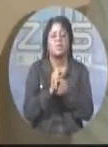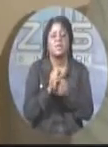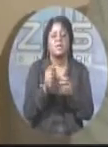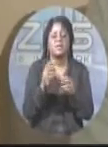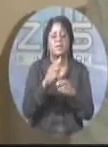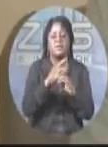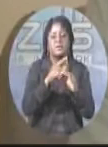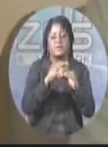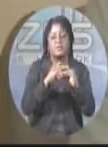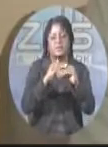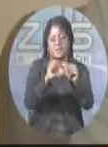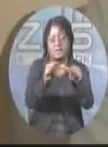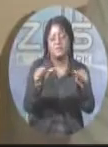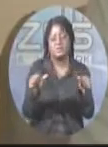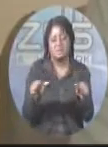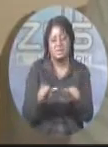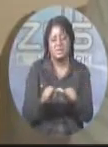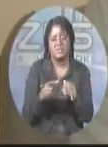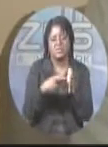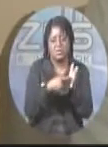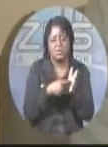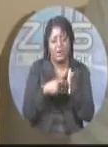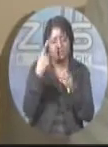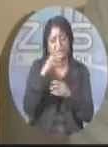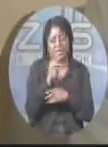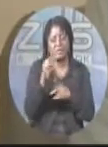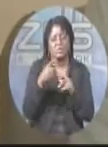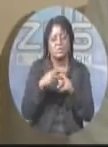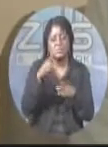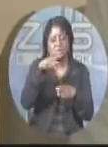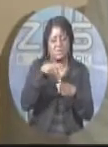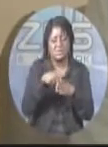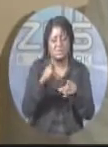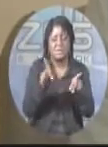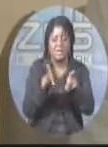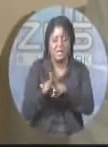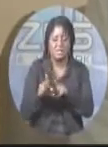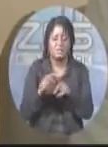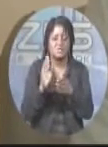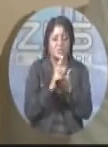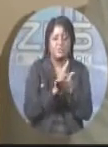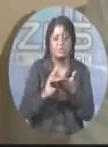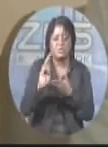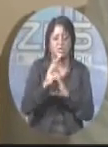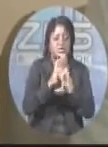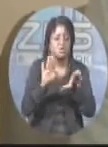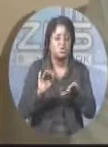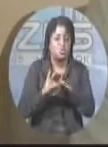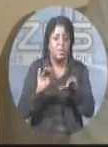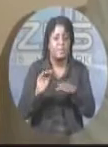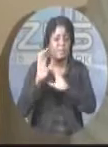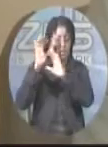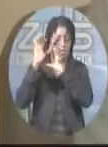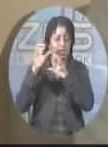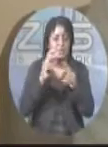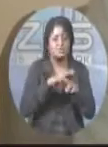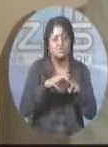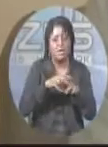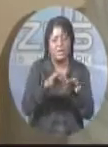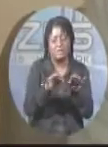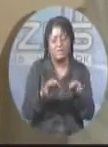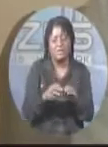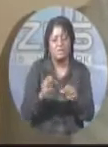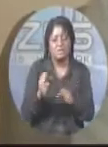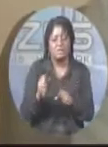facilities required for them to participate as a university: swim, basketball, track and field, softball, open